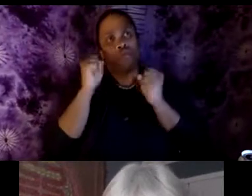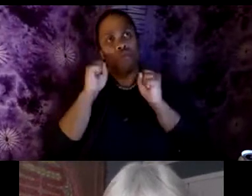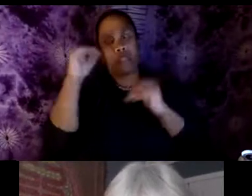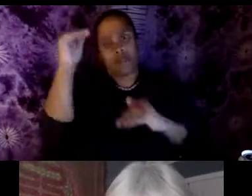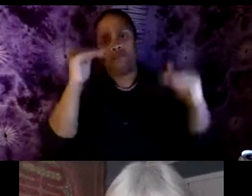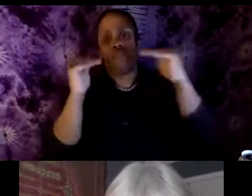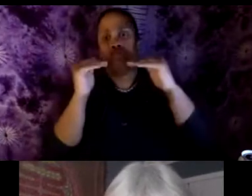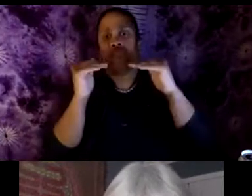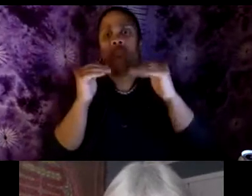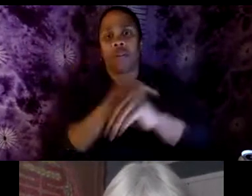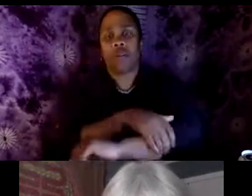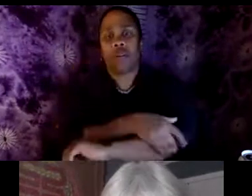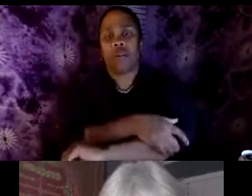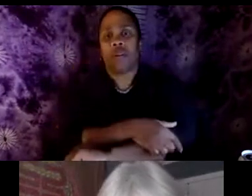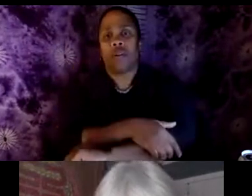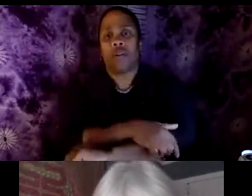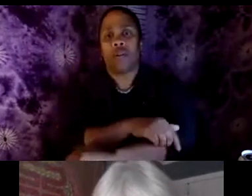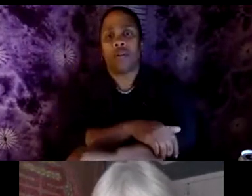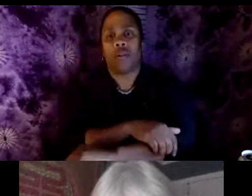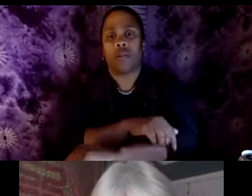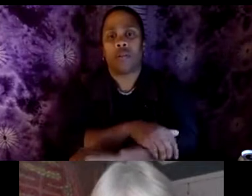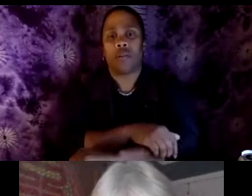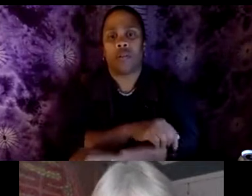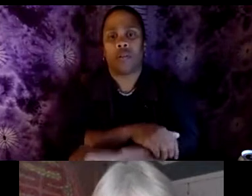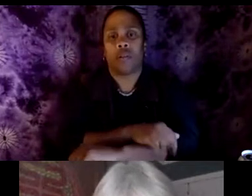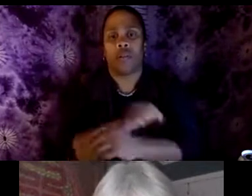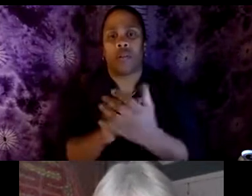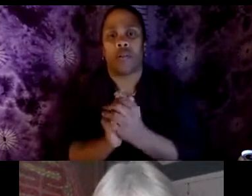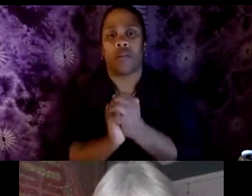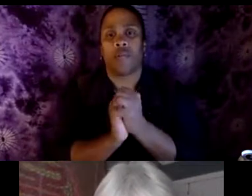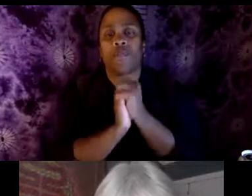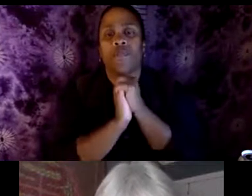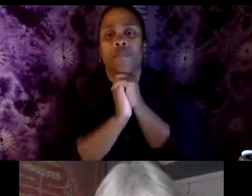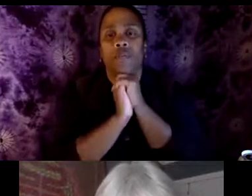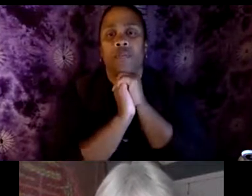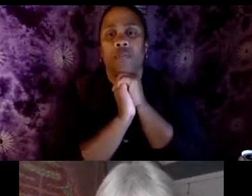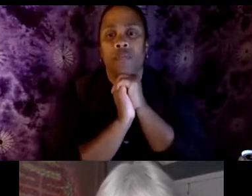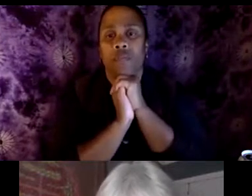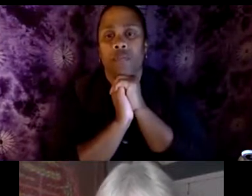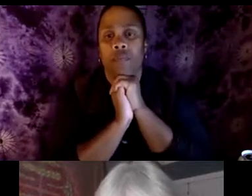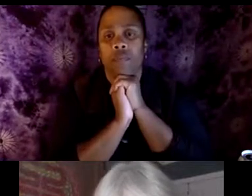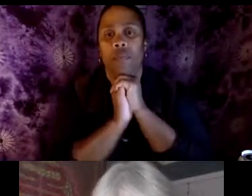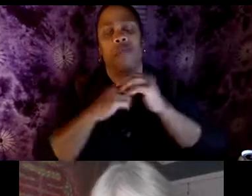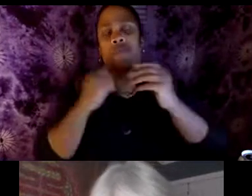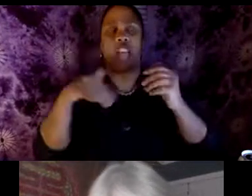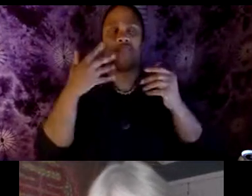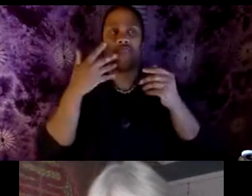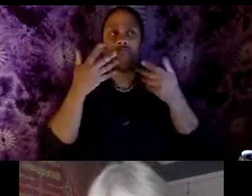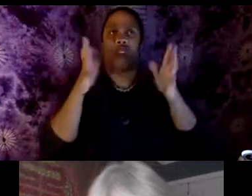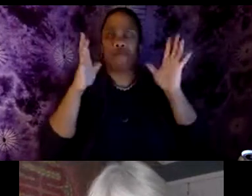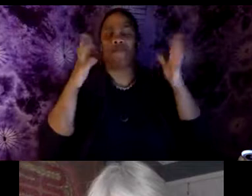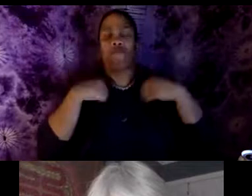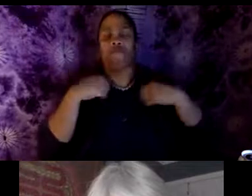lot about it. That's how I kind of learned about it. That makes sense. That's really all I wanted to say.